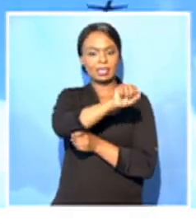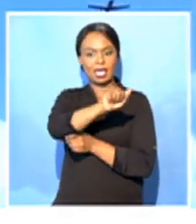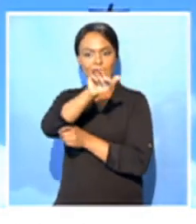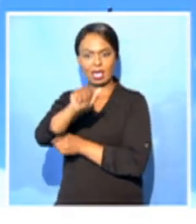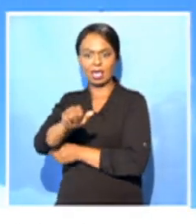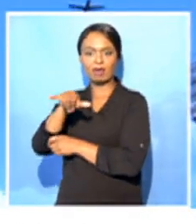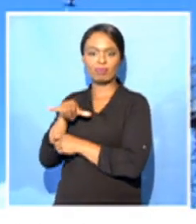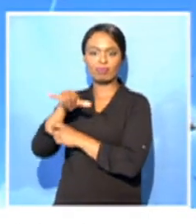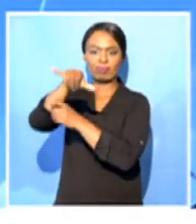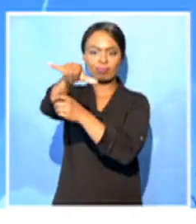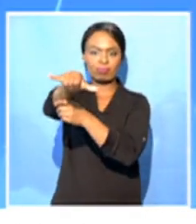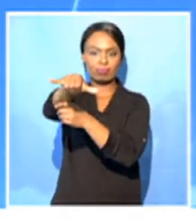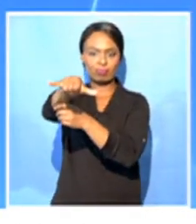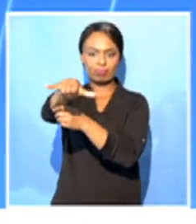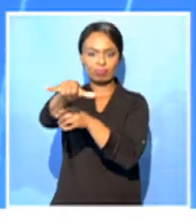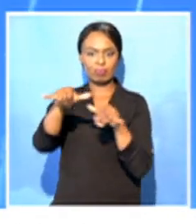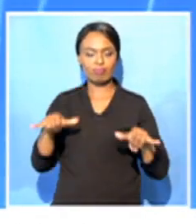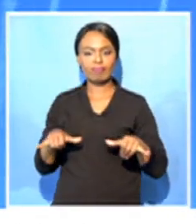Falcons.